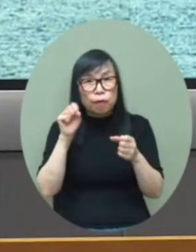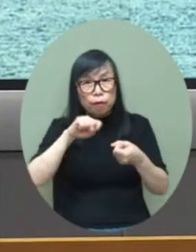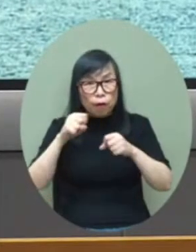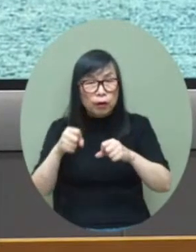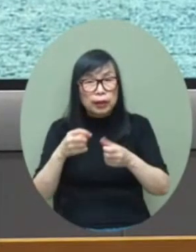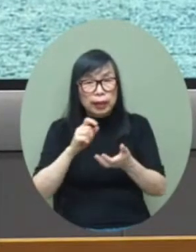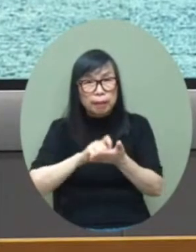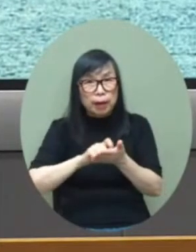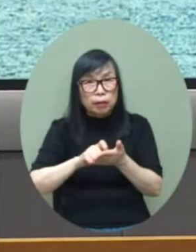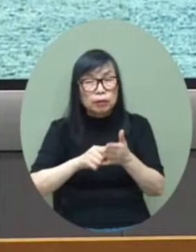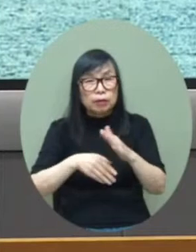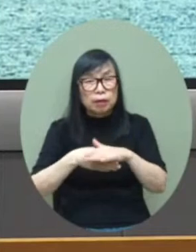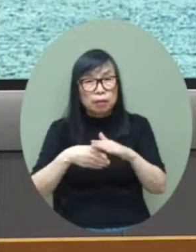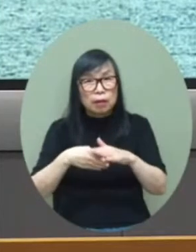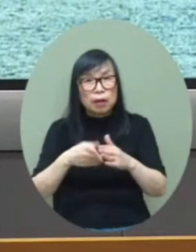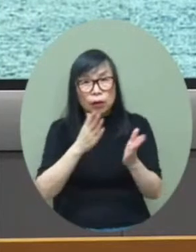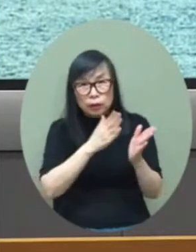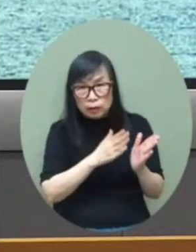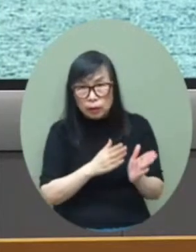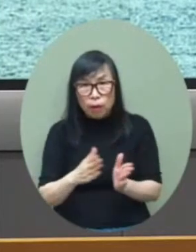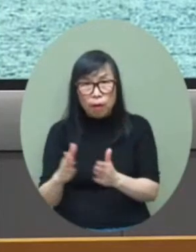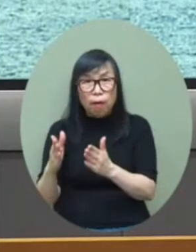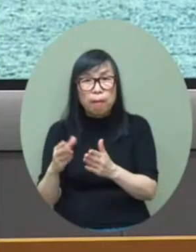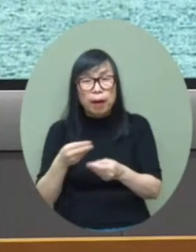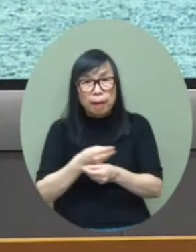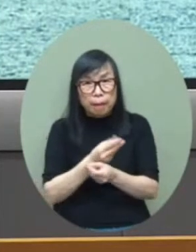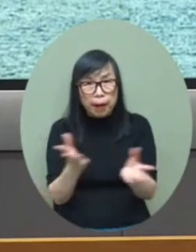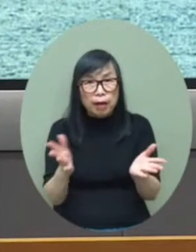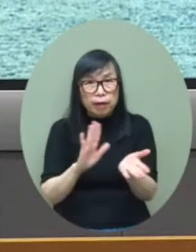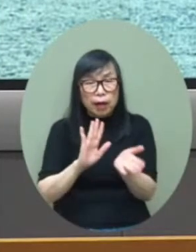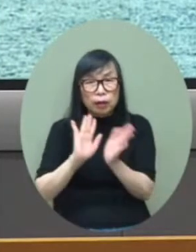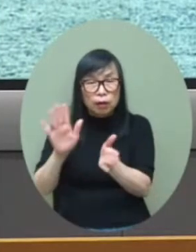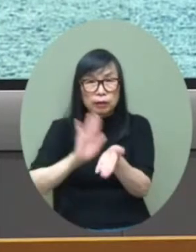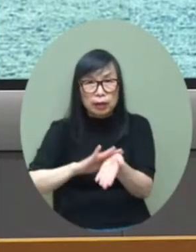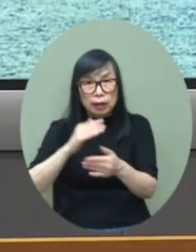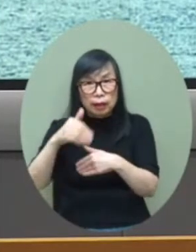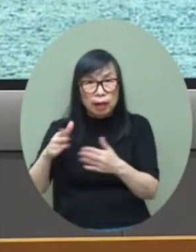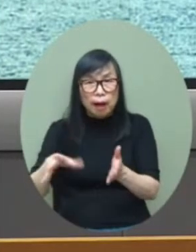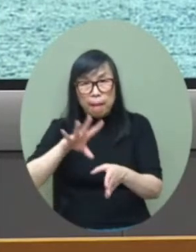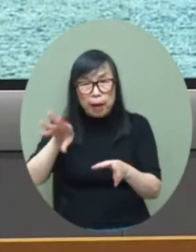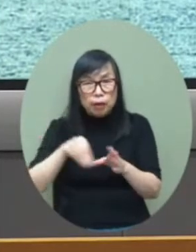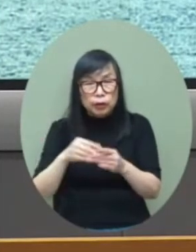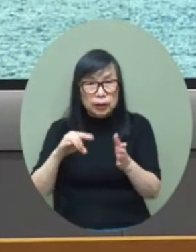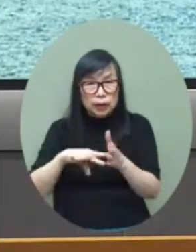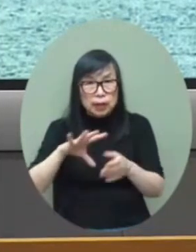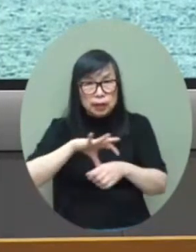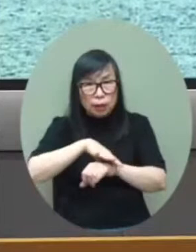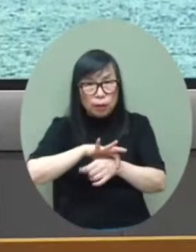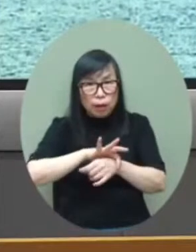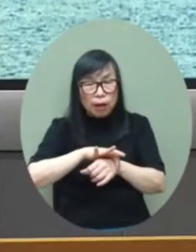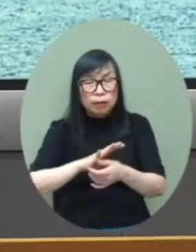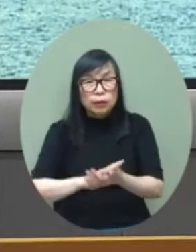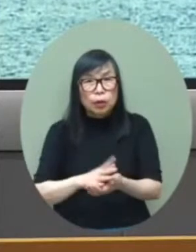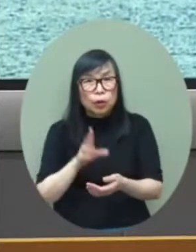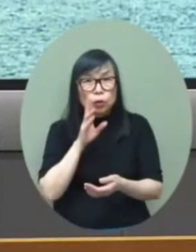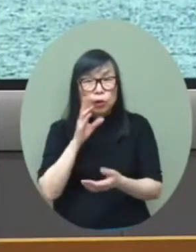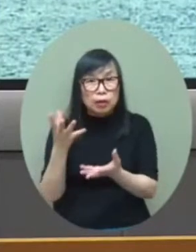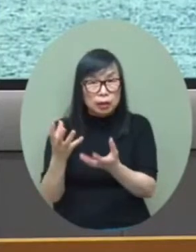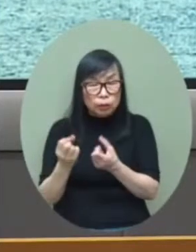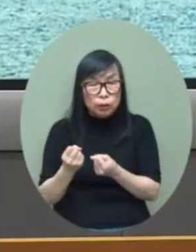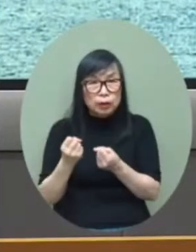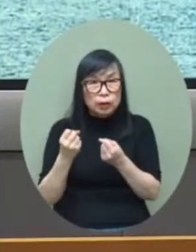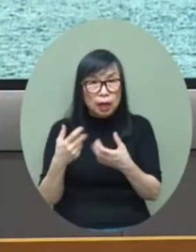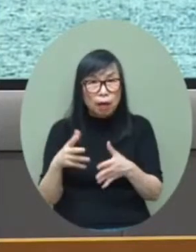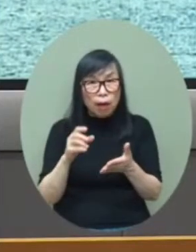declaratory platform, will pass these cases to OGO as soon as possible, and they arranged for anti-epidemic kits, including